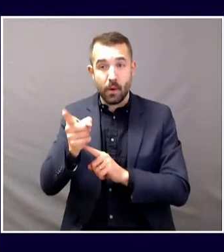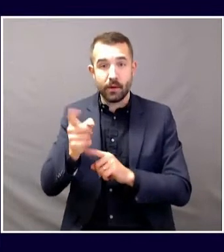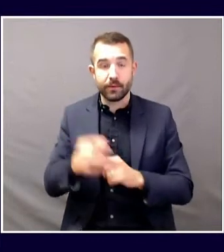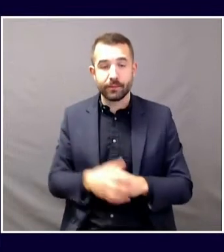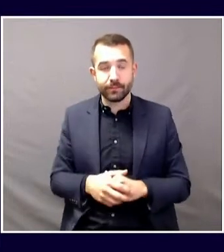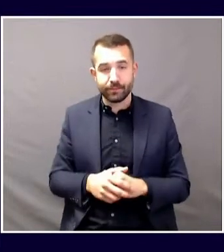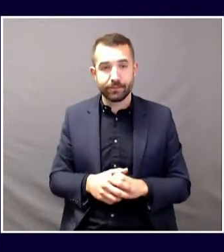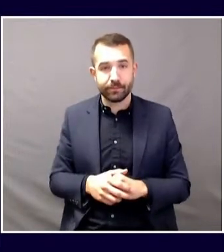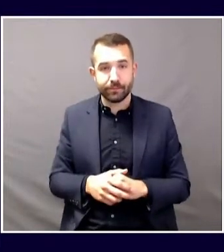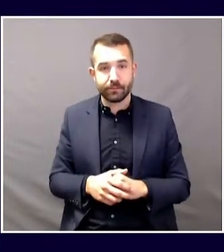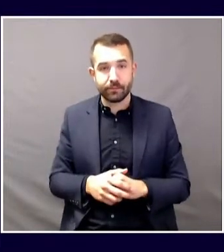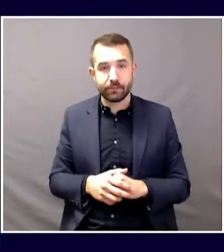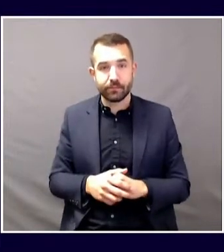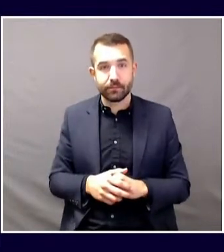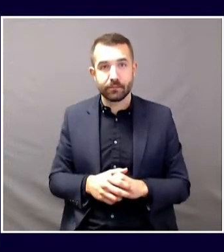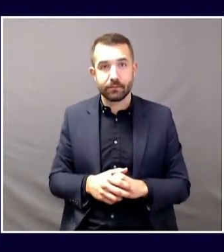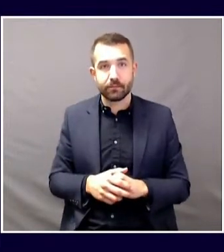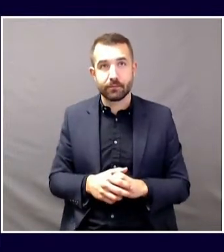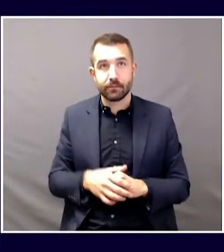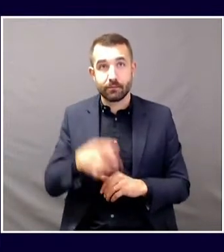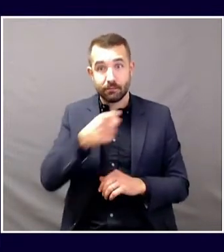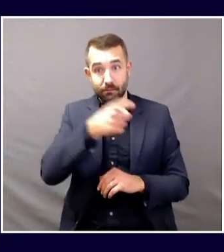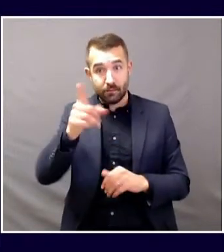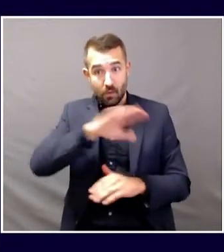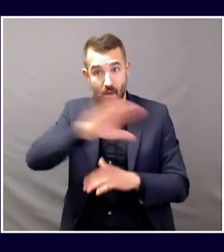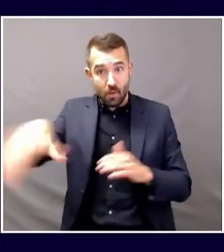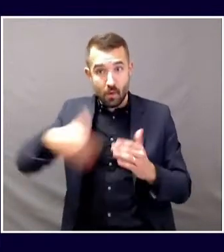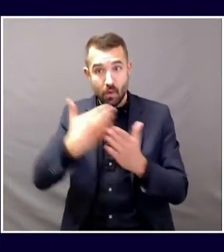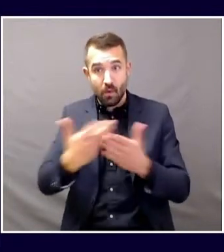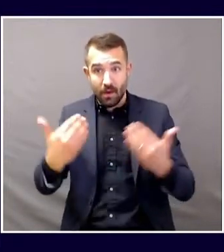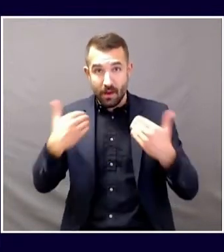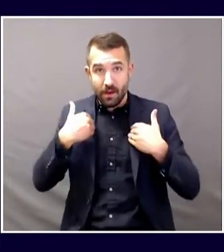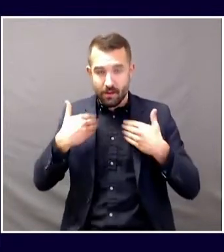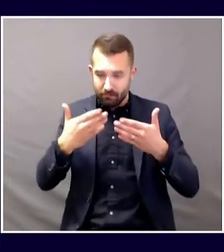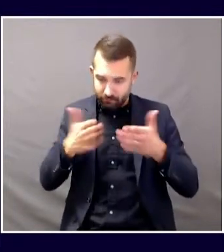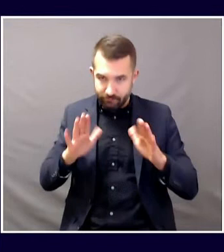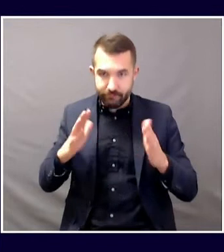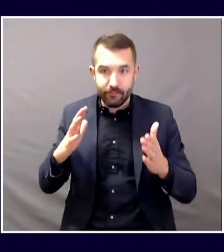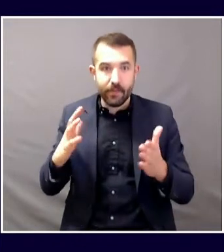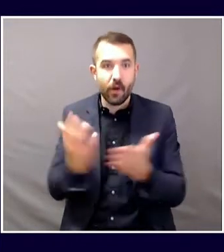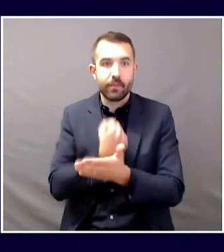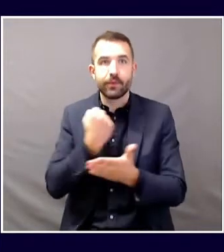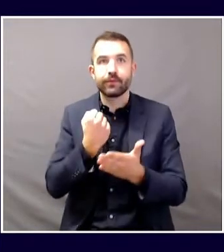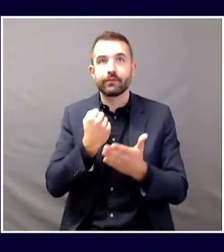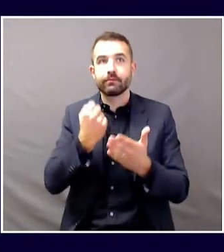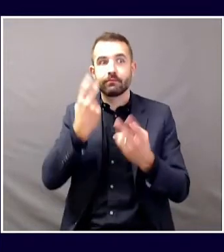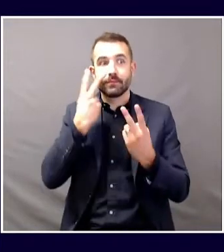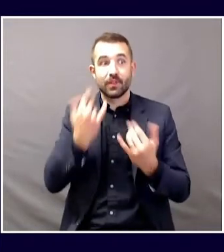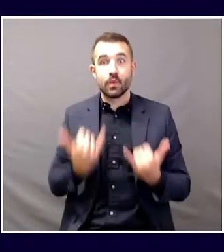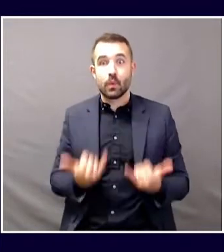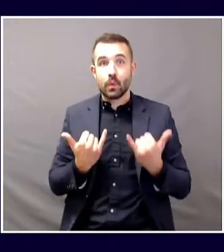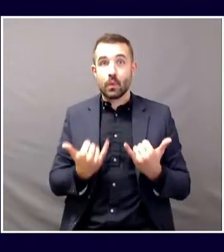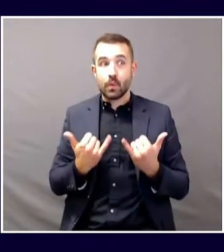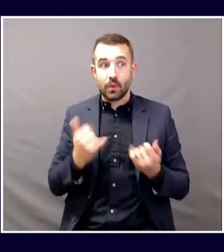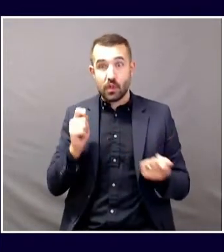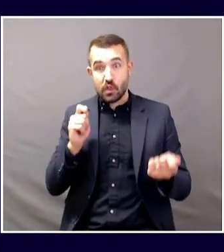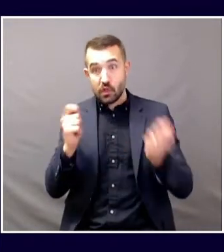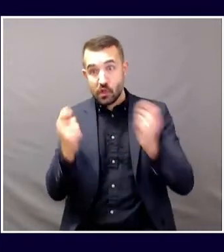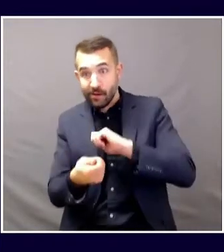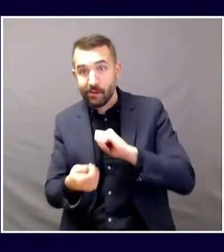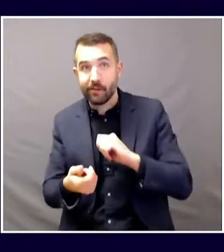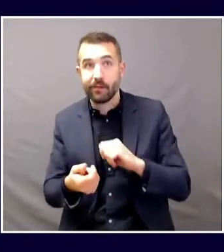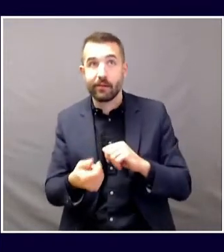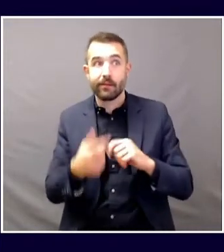within our own ambit the opportunity to help bend the curve. But in order to do that, I need